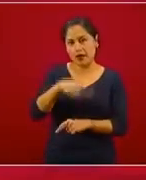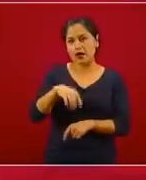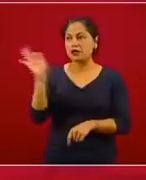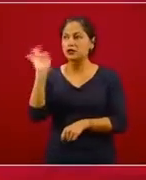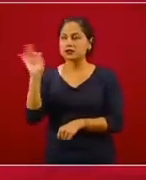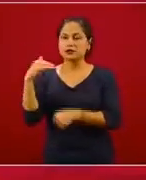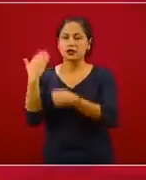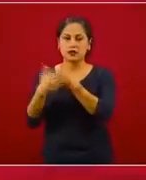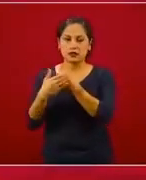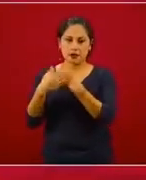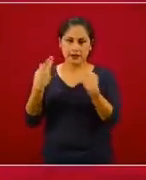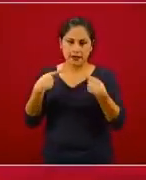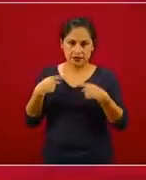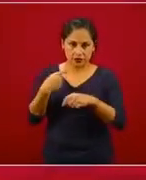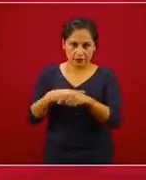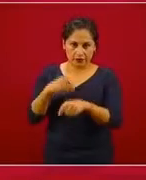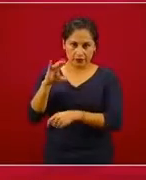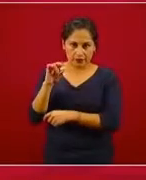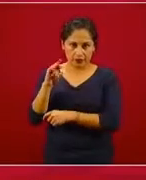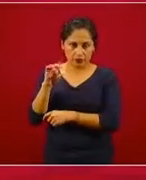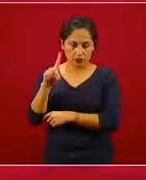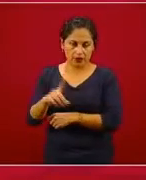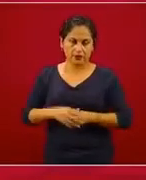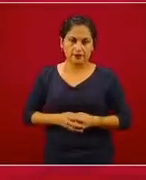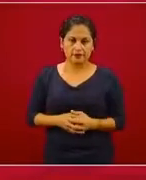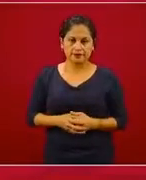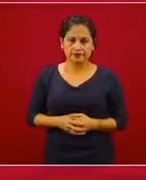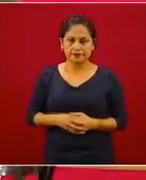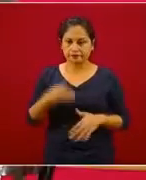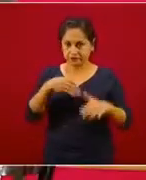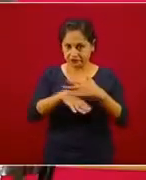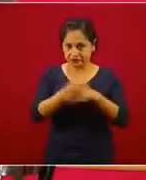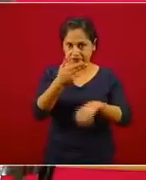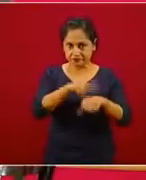so that we can have more availability on the COVID centers.